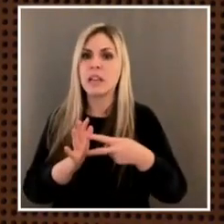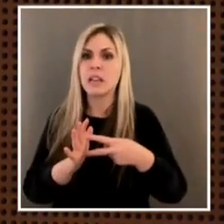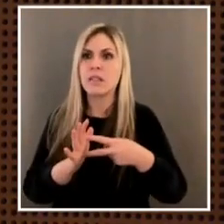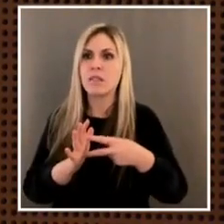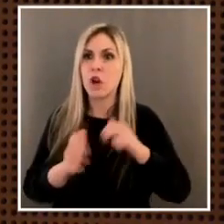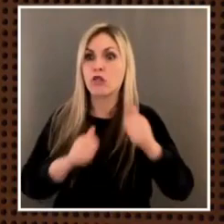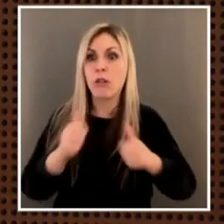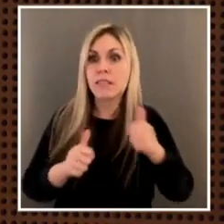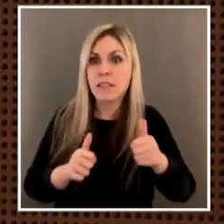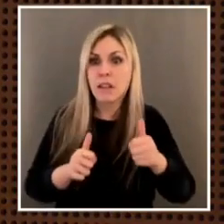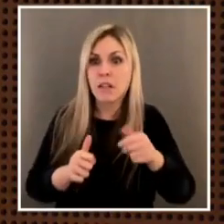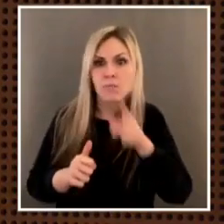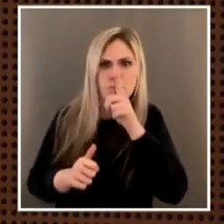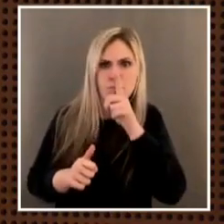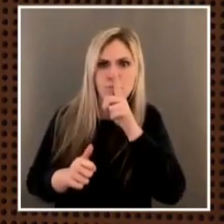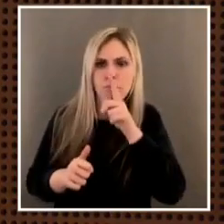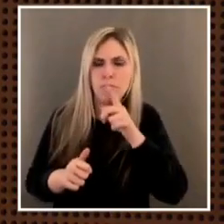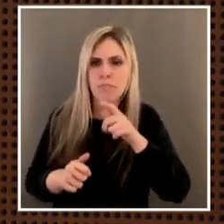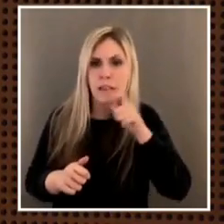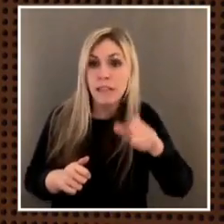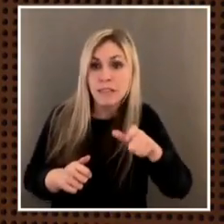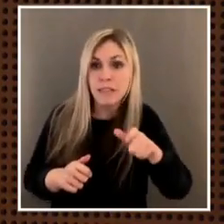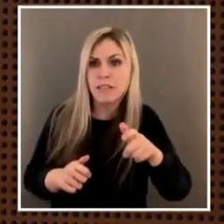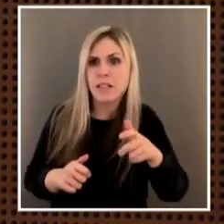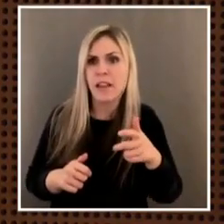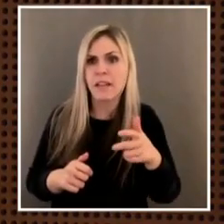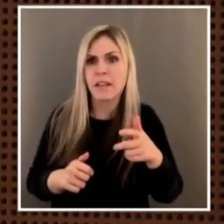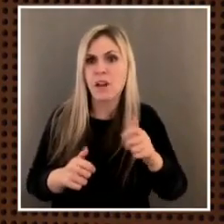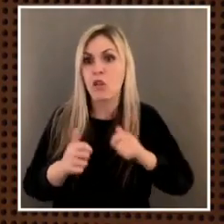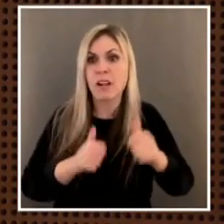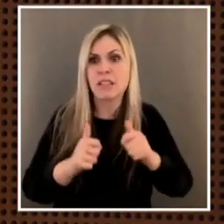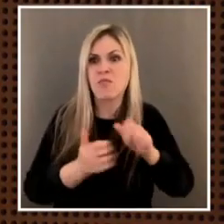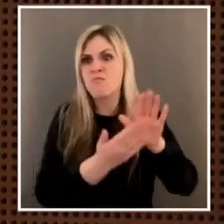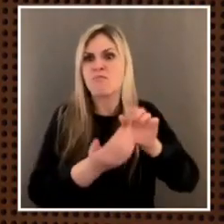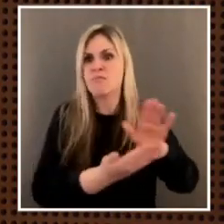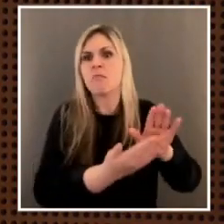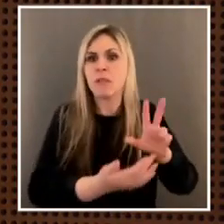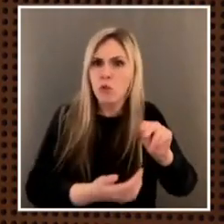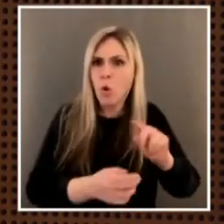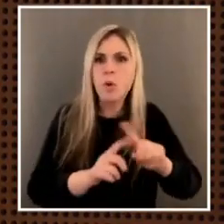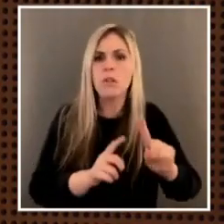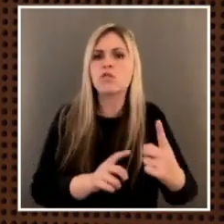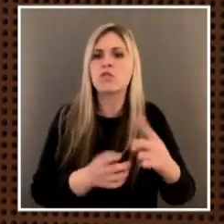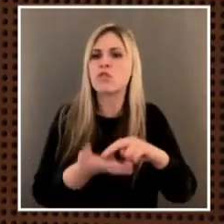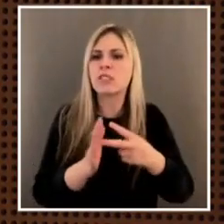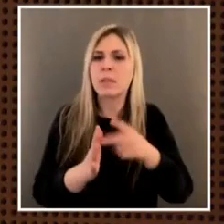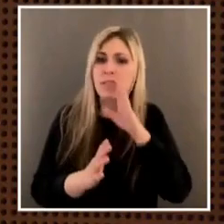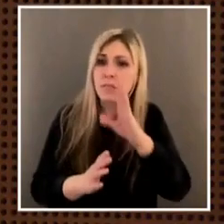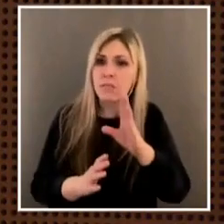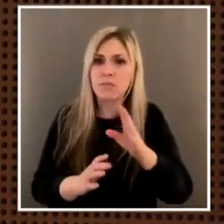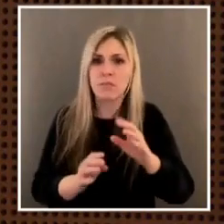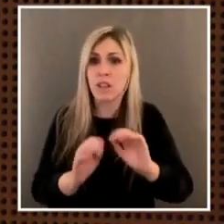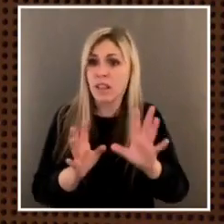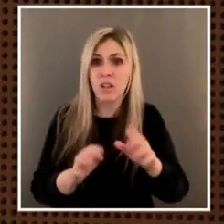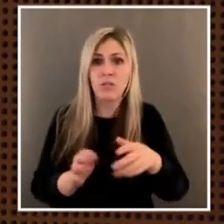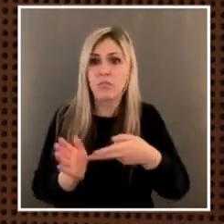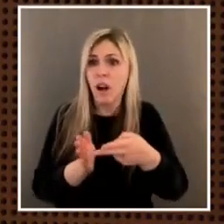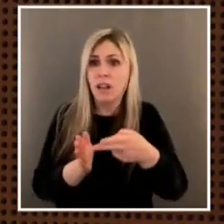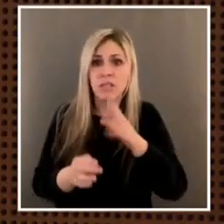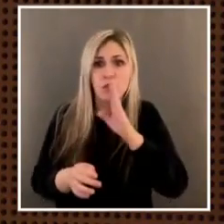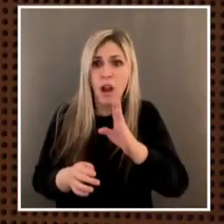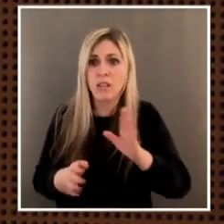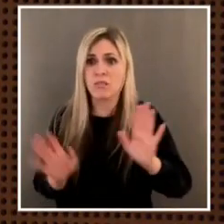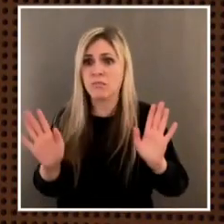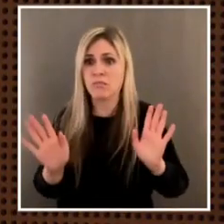aggressive, unnecessarily aggressive. It just means being clear and direct and honest. That's